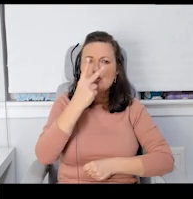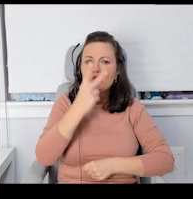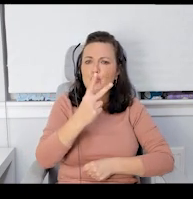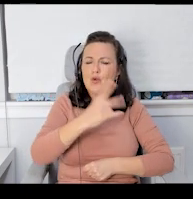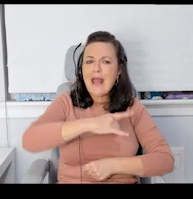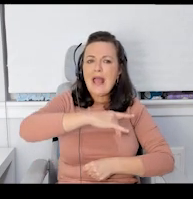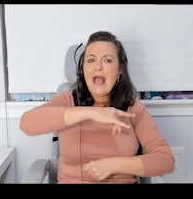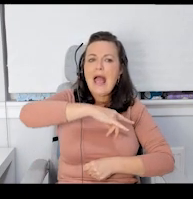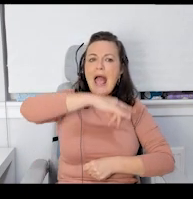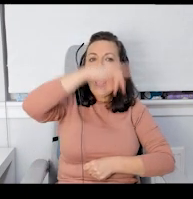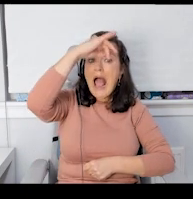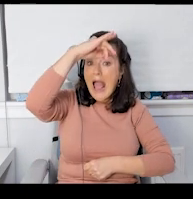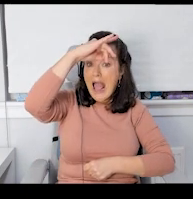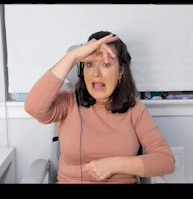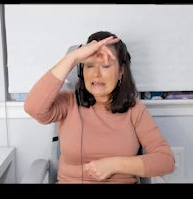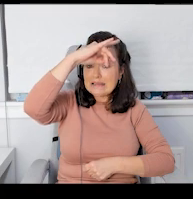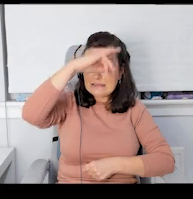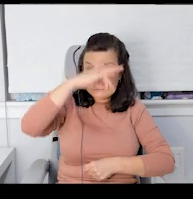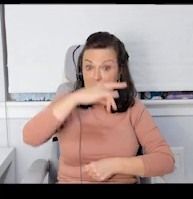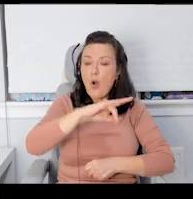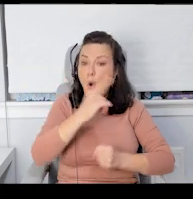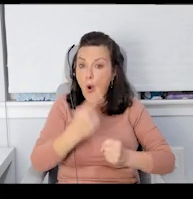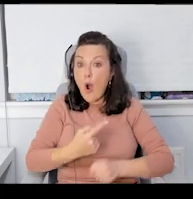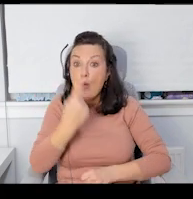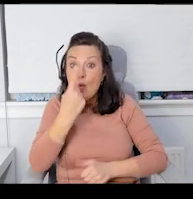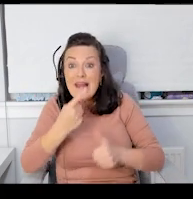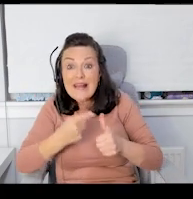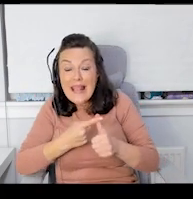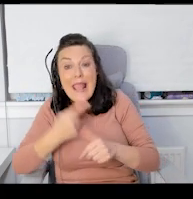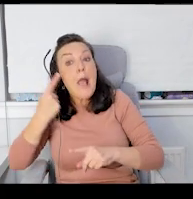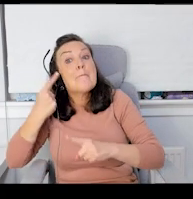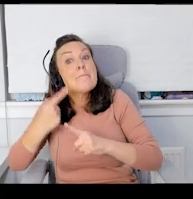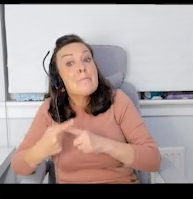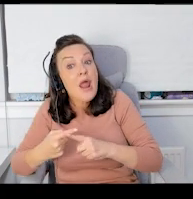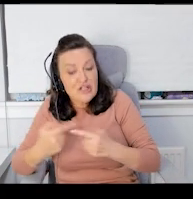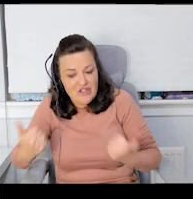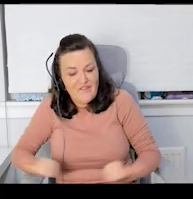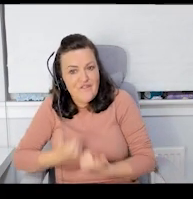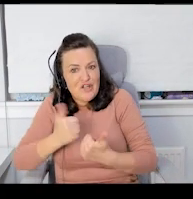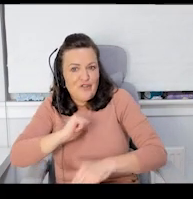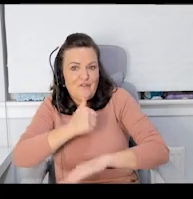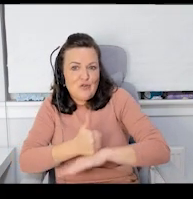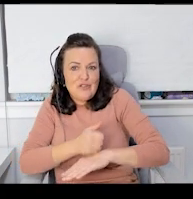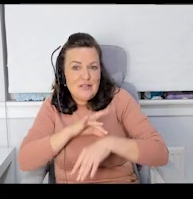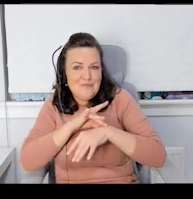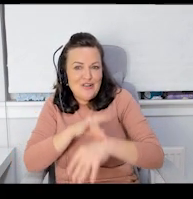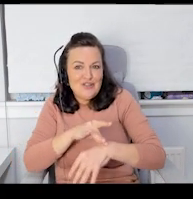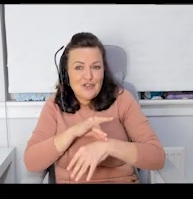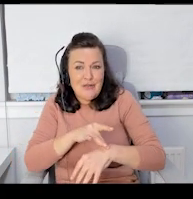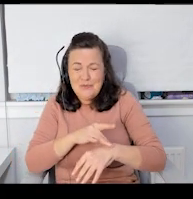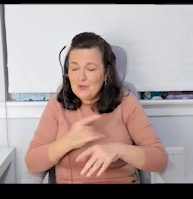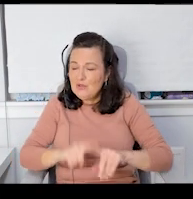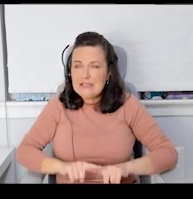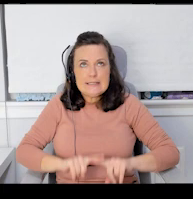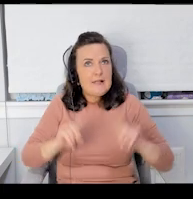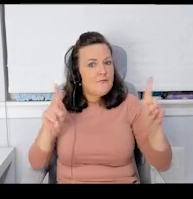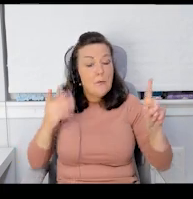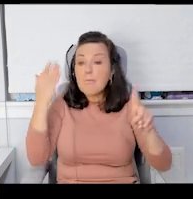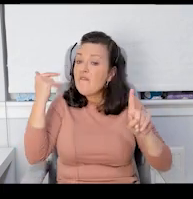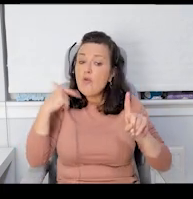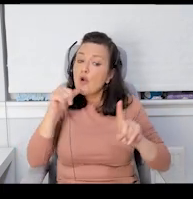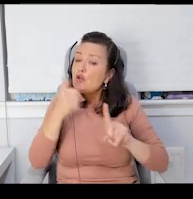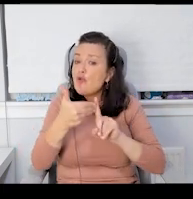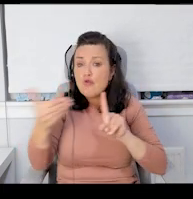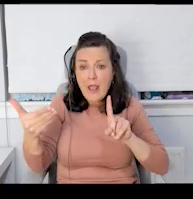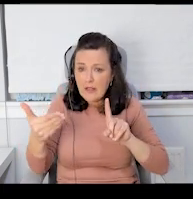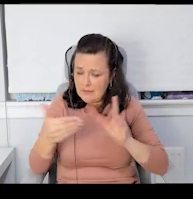A's at higher or an A plus his complete his foundation apprenticeship. So it's a much more transparent process. The validity and the